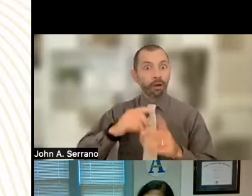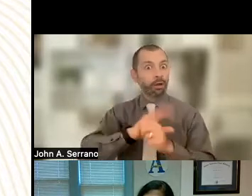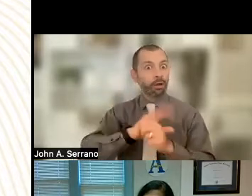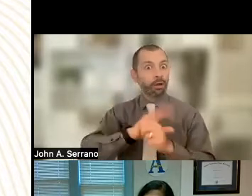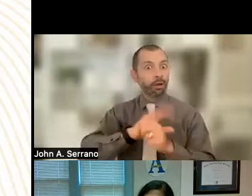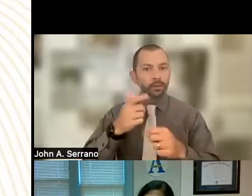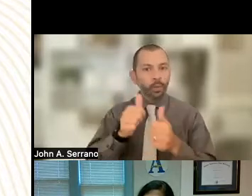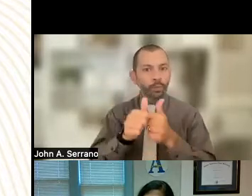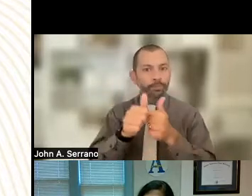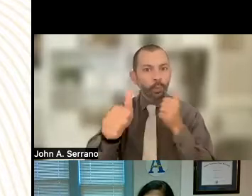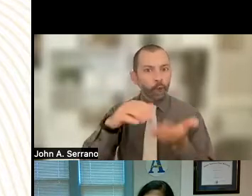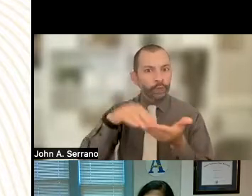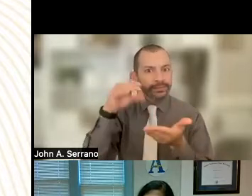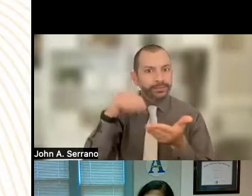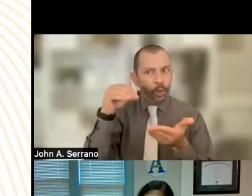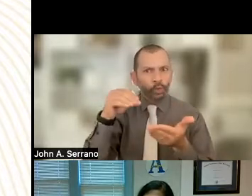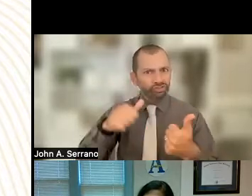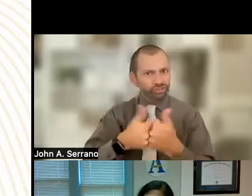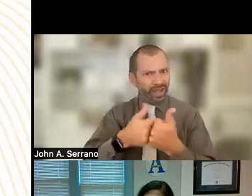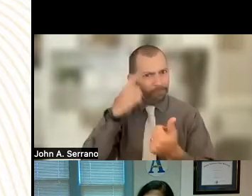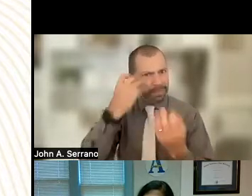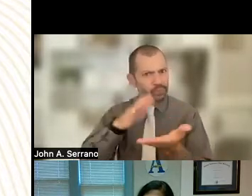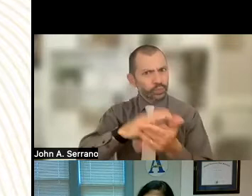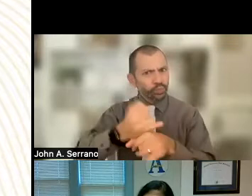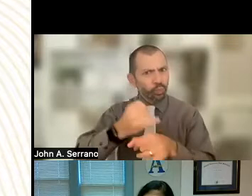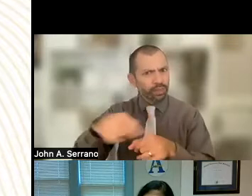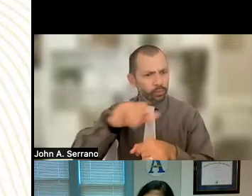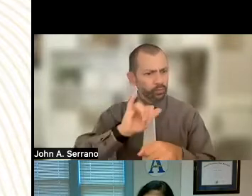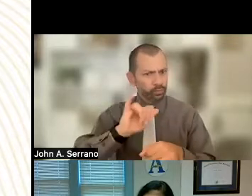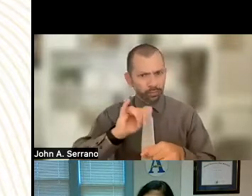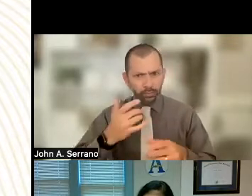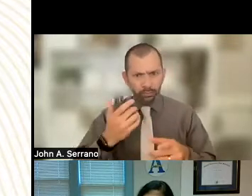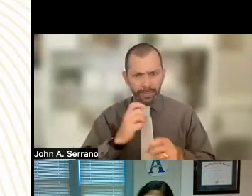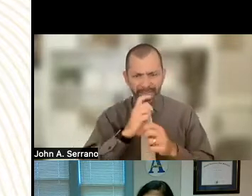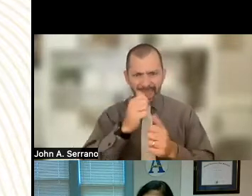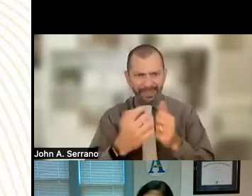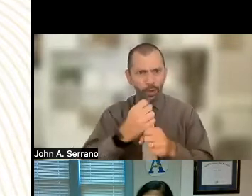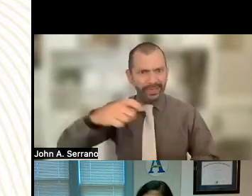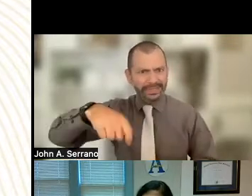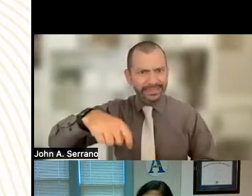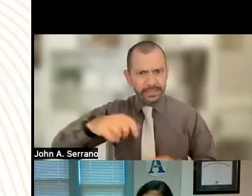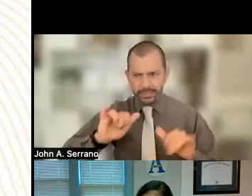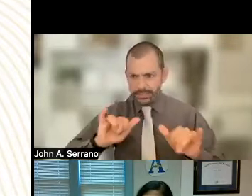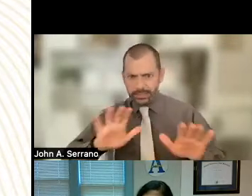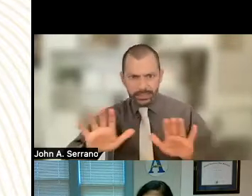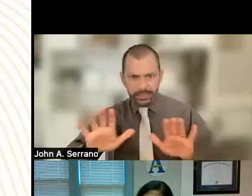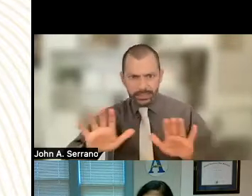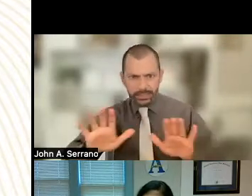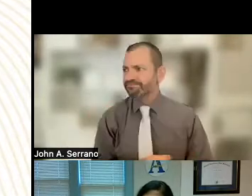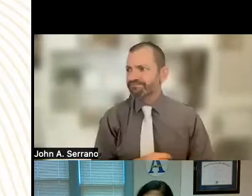services. At the beginning of COVID, with remote learning, there were significant challenges for students in our